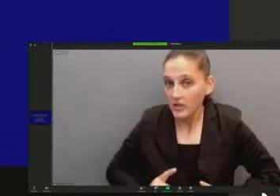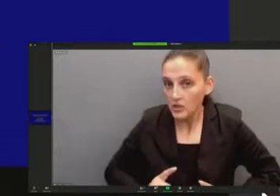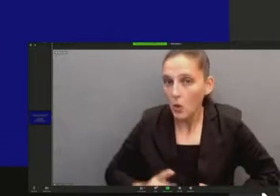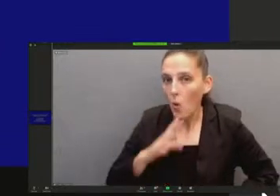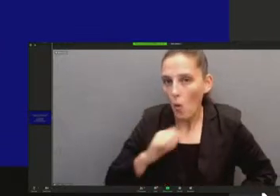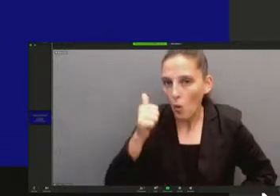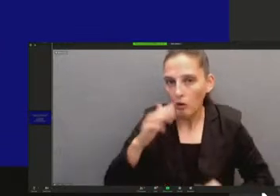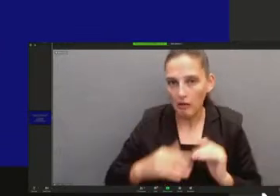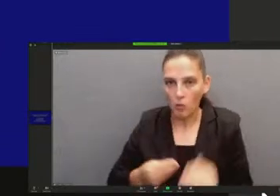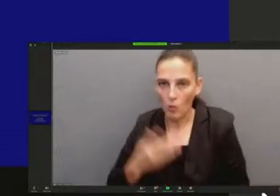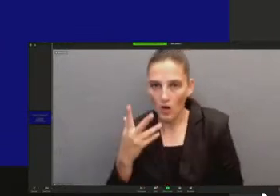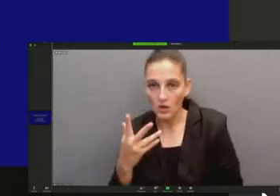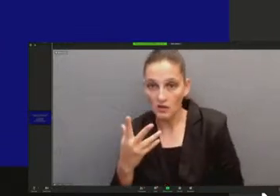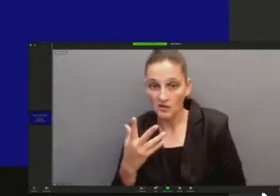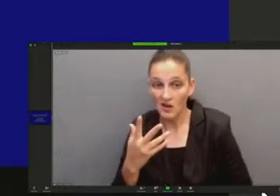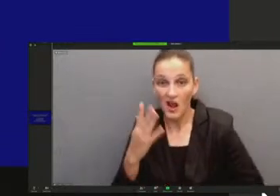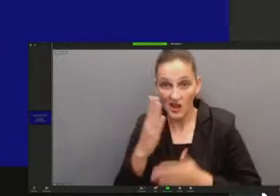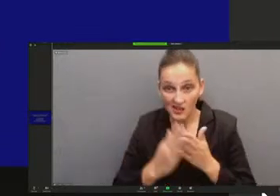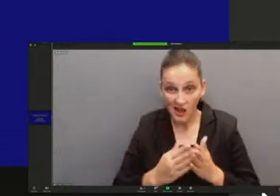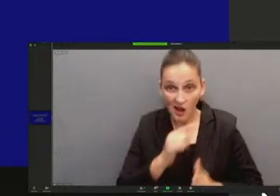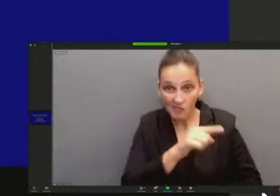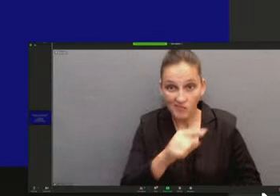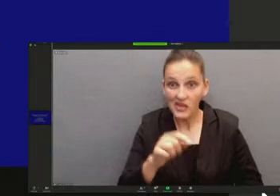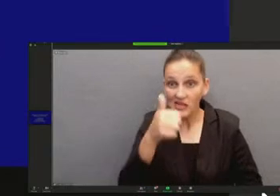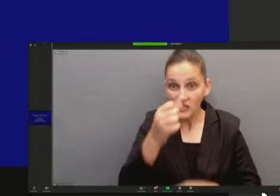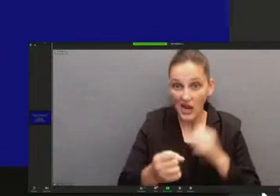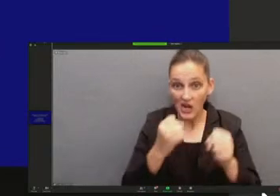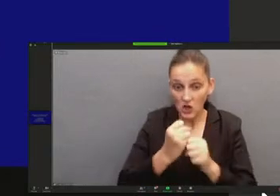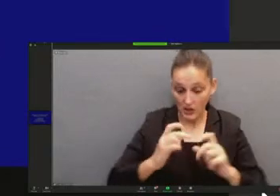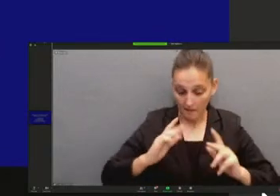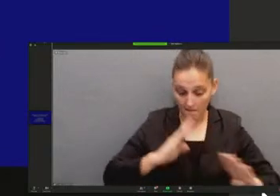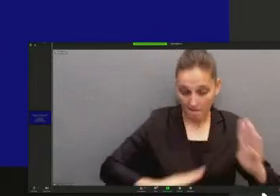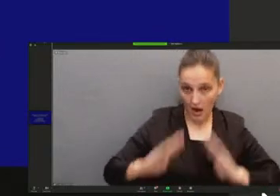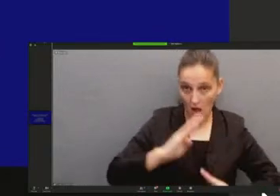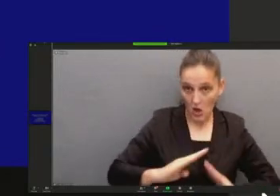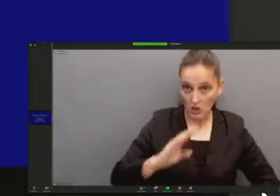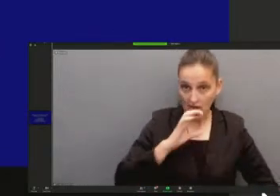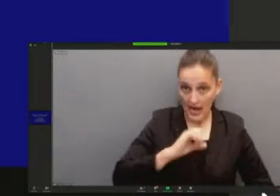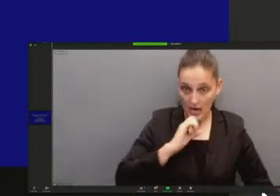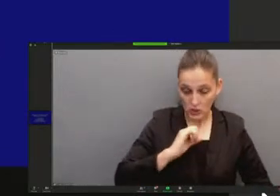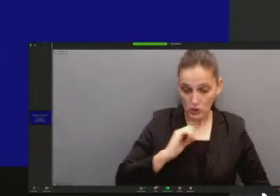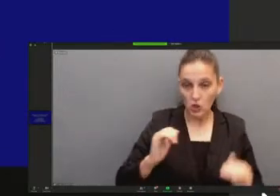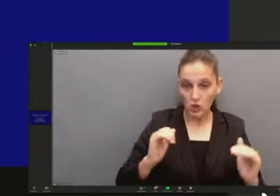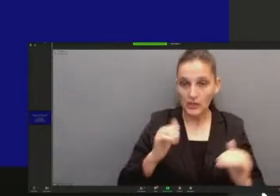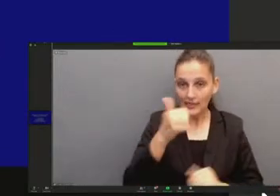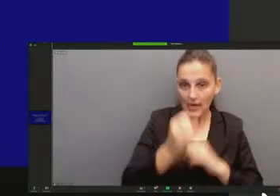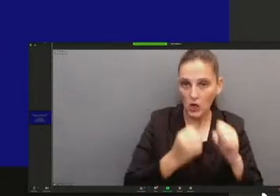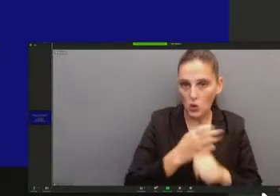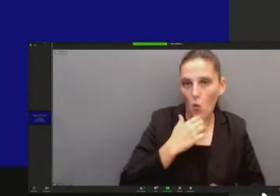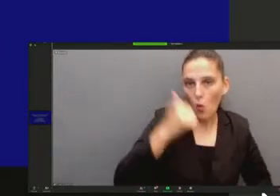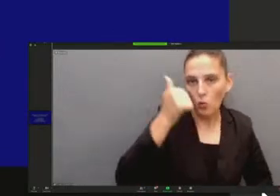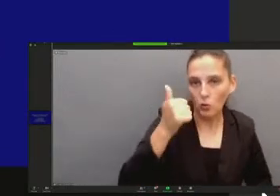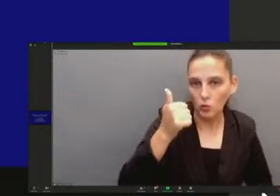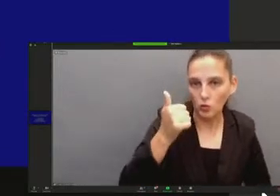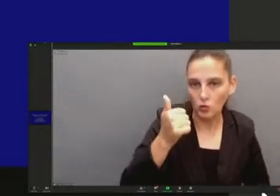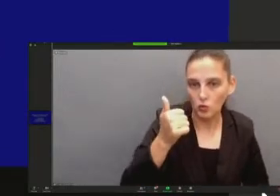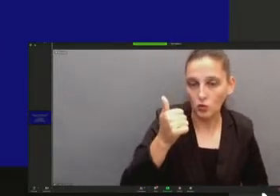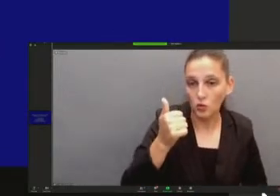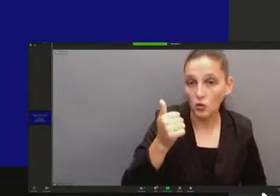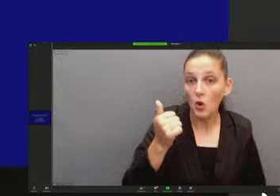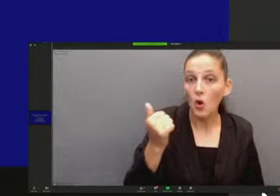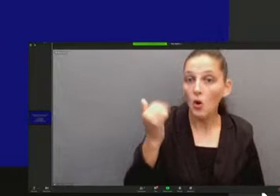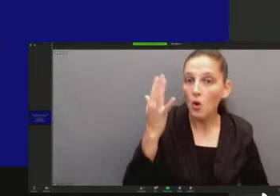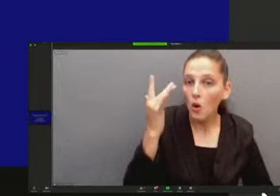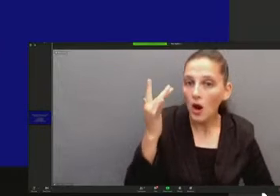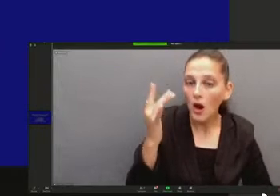than whites, in some years as much as a 10-year gap in biological aging. Because what the evidence is suggesting that